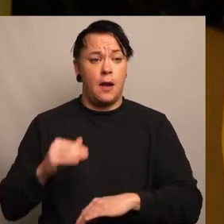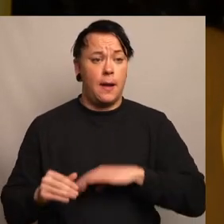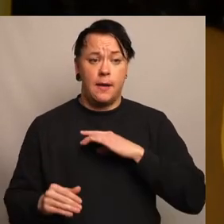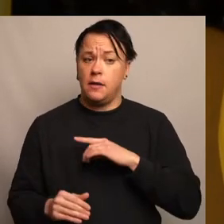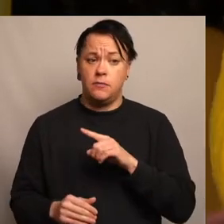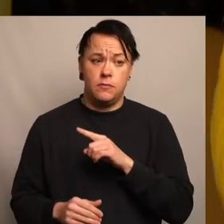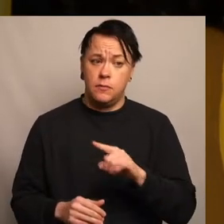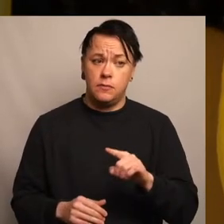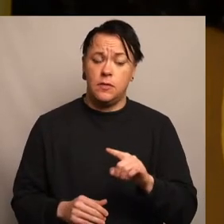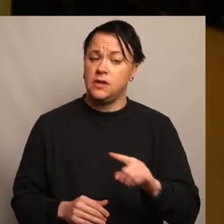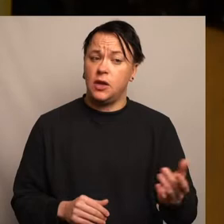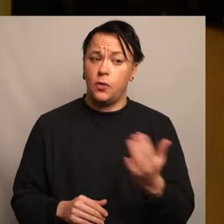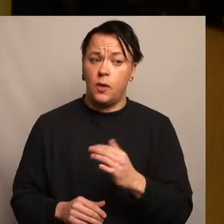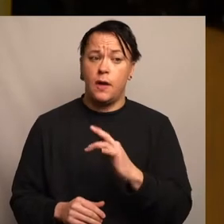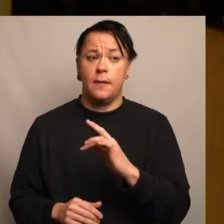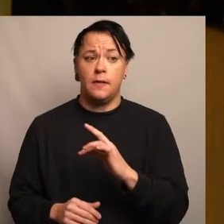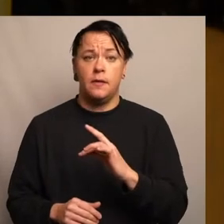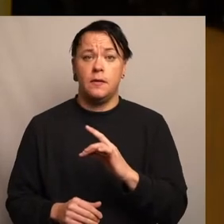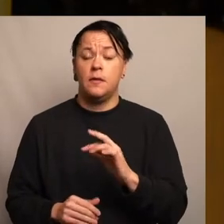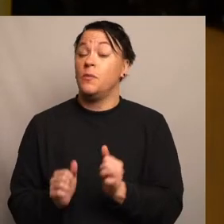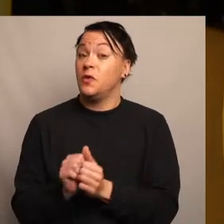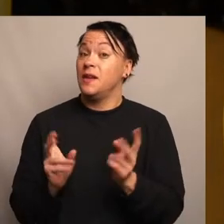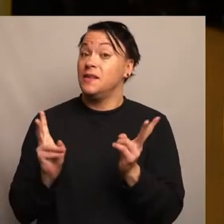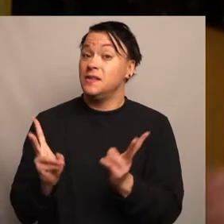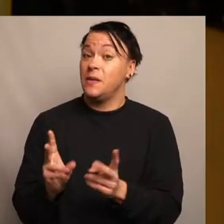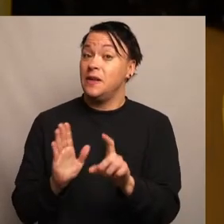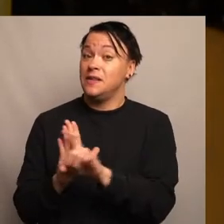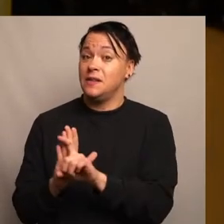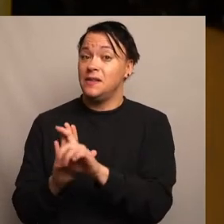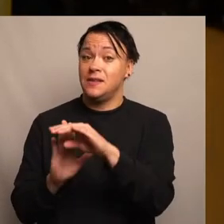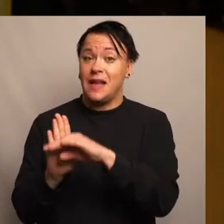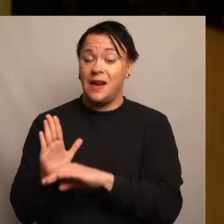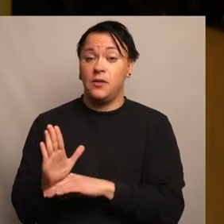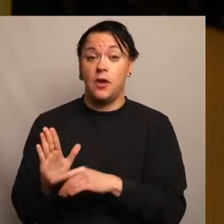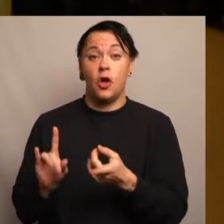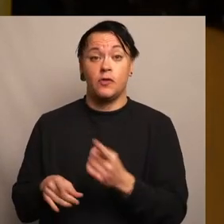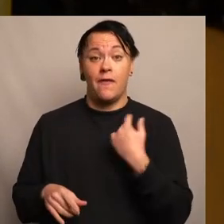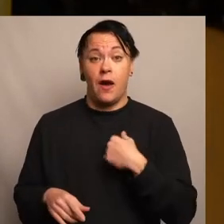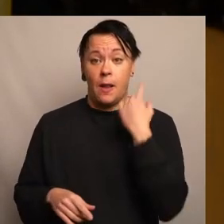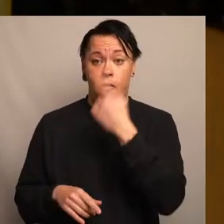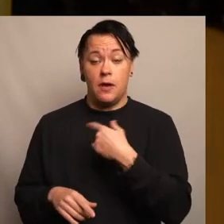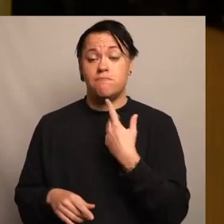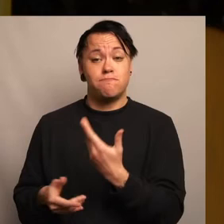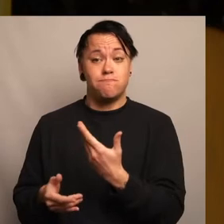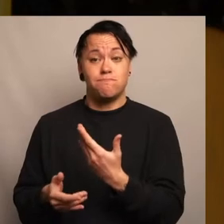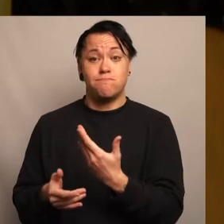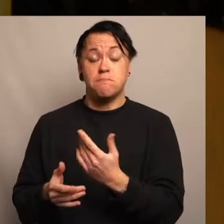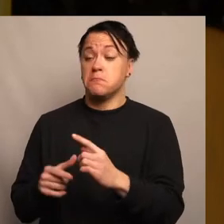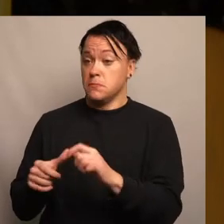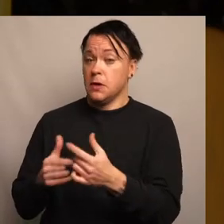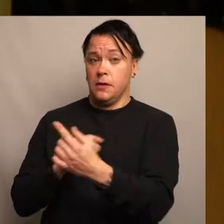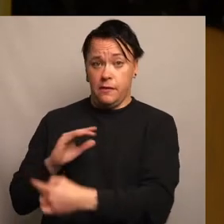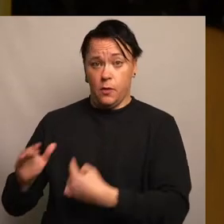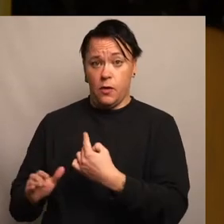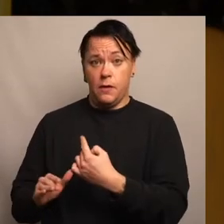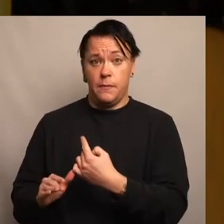ask about your age. Usually if you are look like you are adult, they access. But now with people of color, usually if even you look 30,